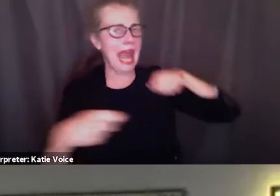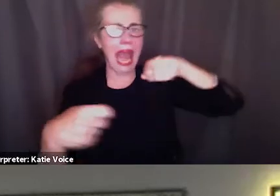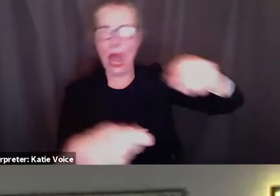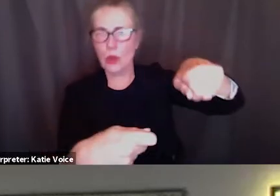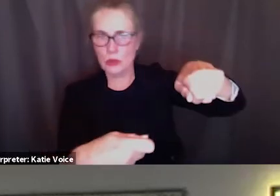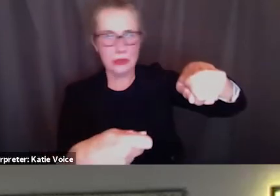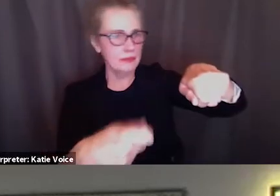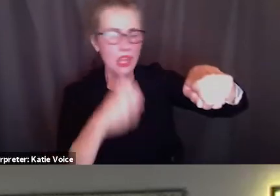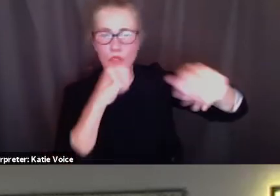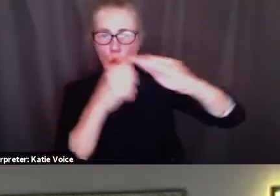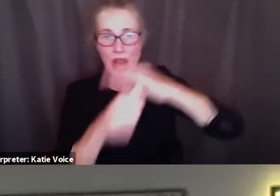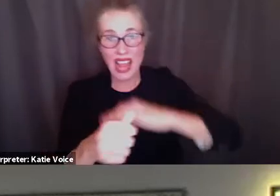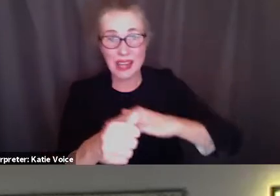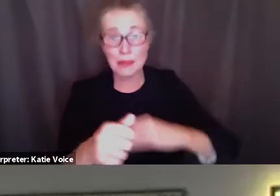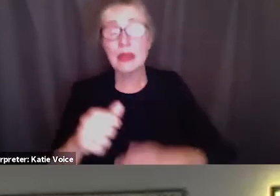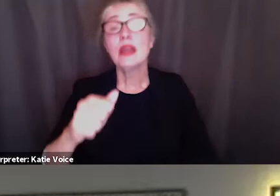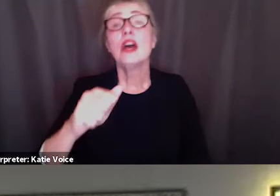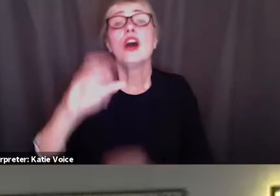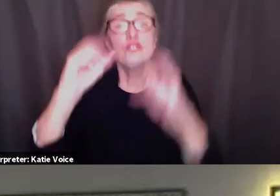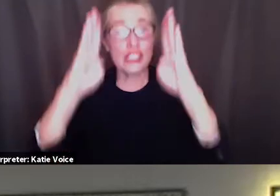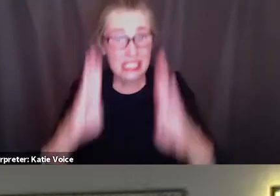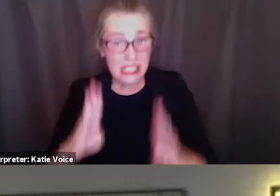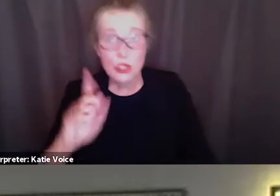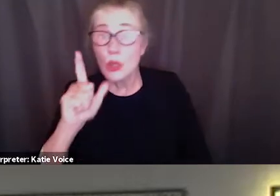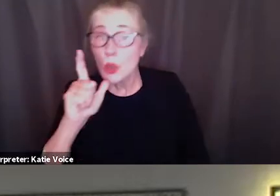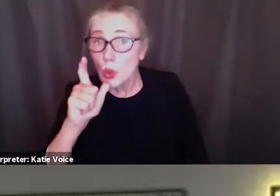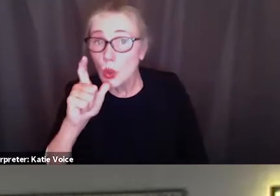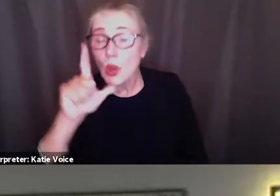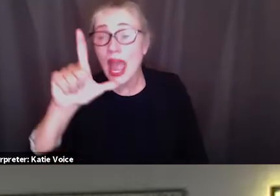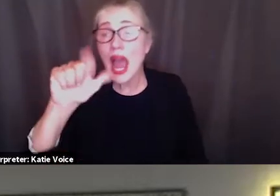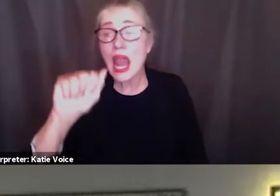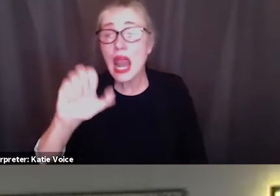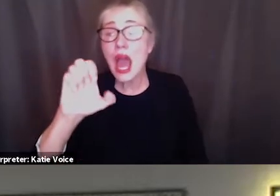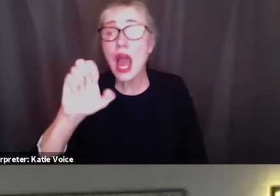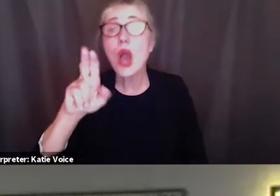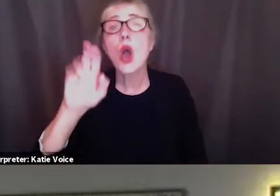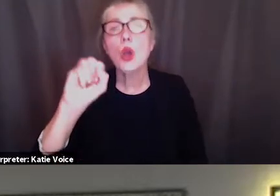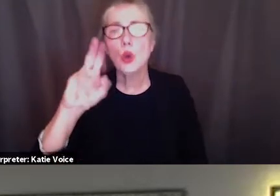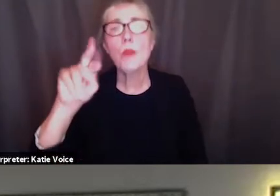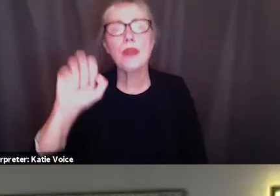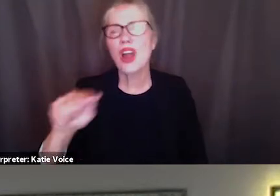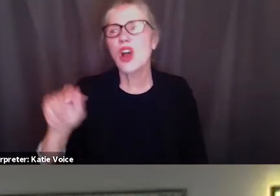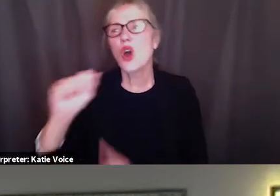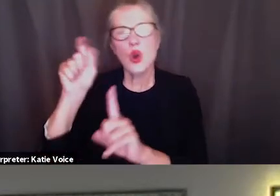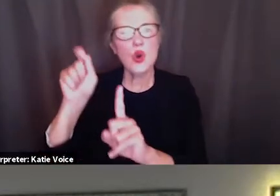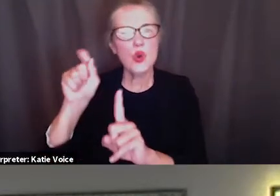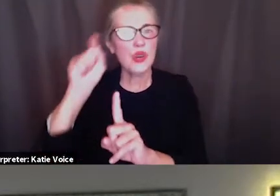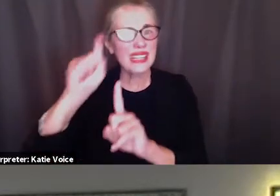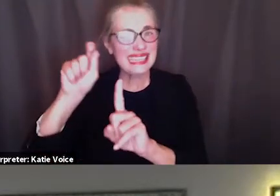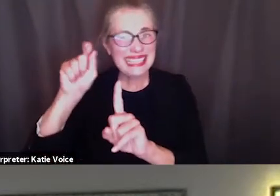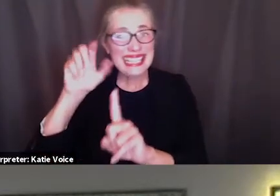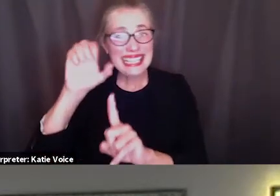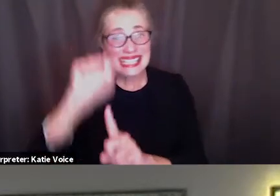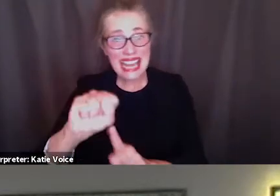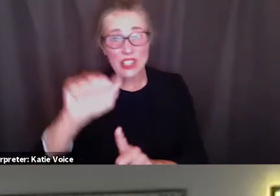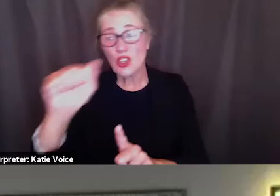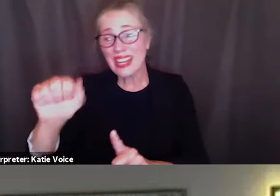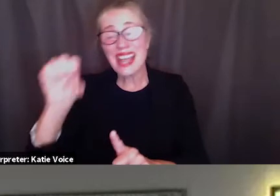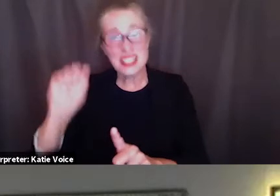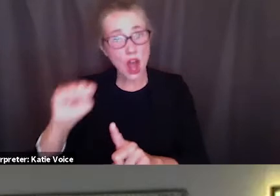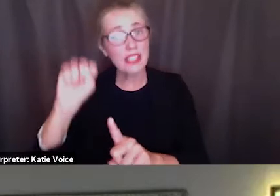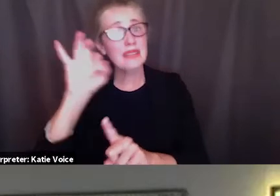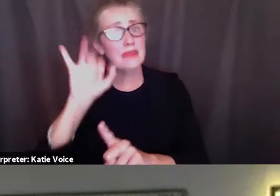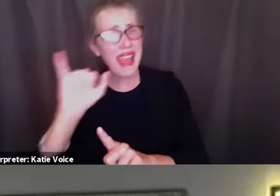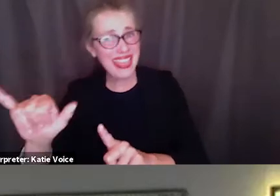at La Cumbre that were sexually harassed by the custodian, you need to speak up and you need to talk about it, because Roosevelt teachers are going to be